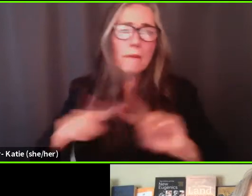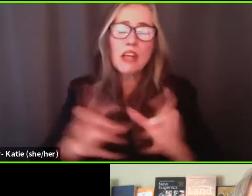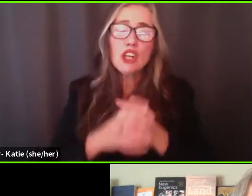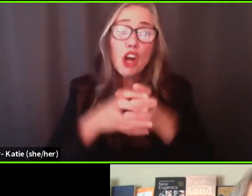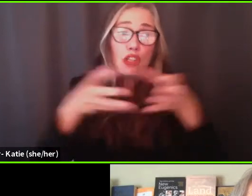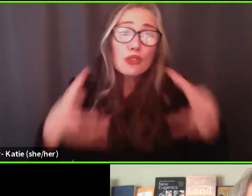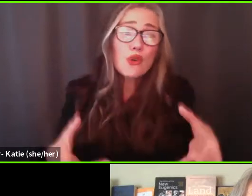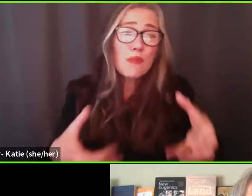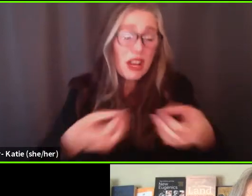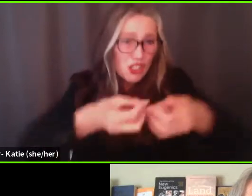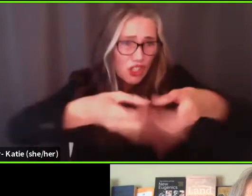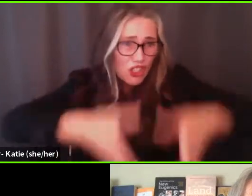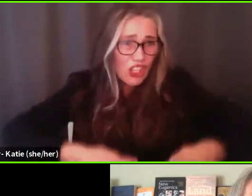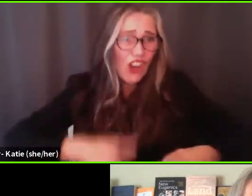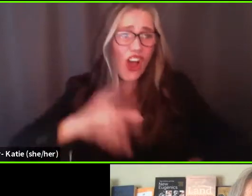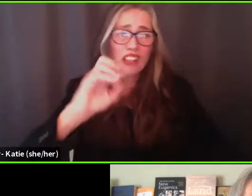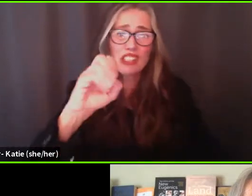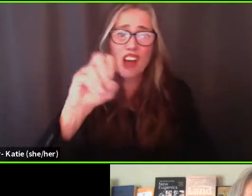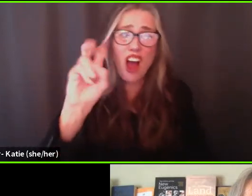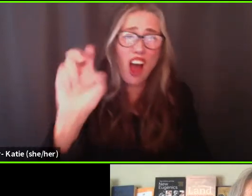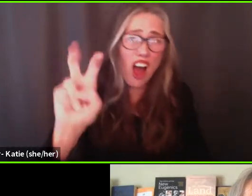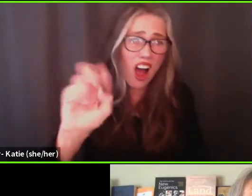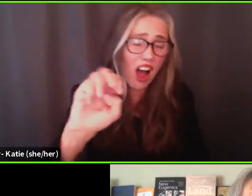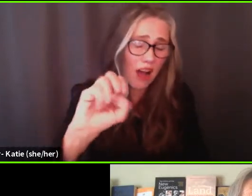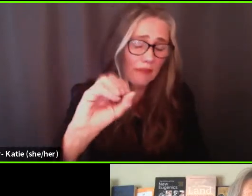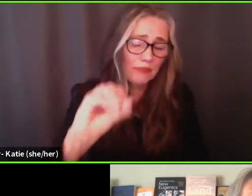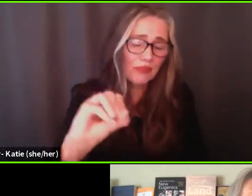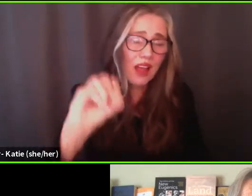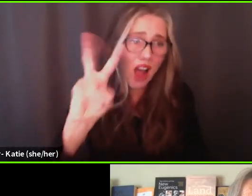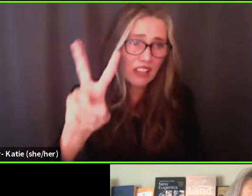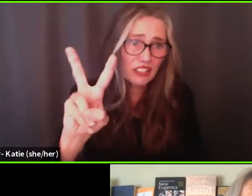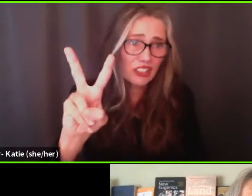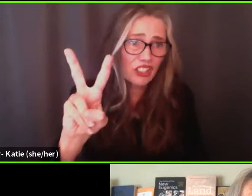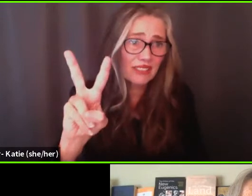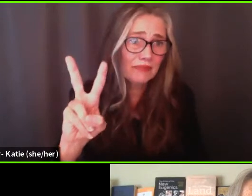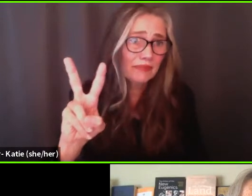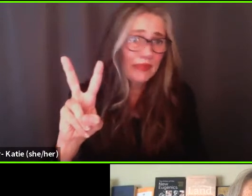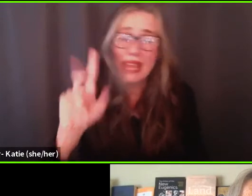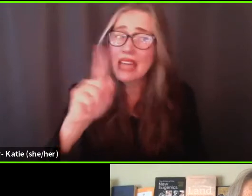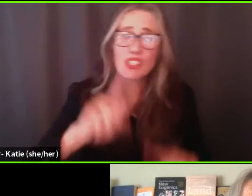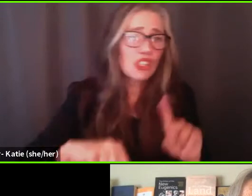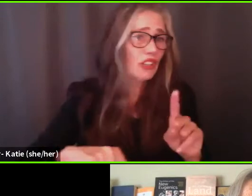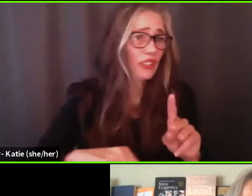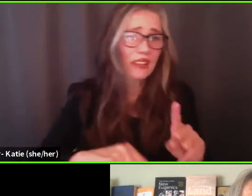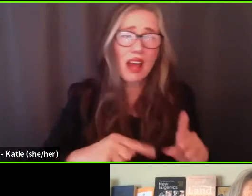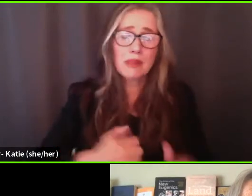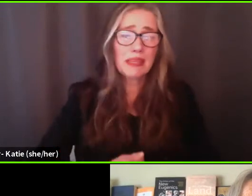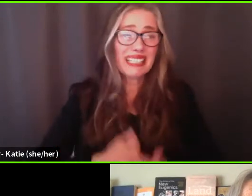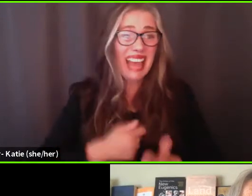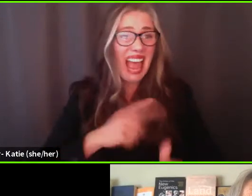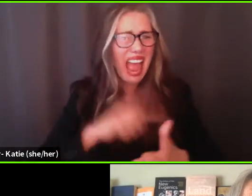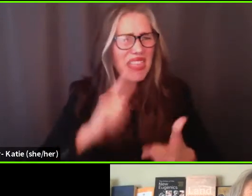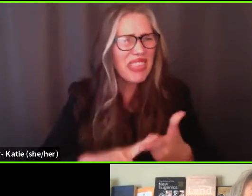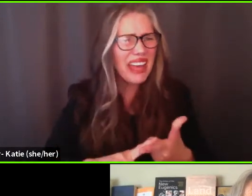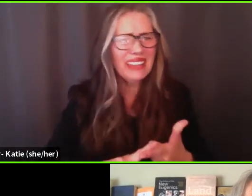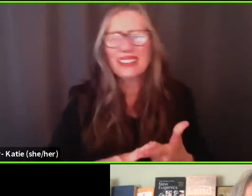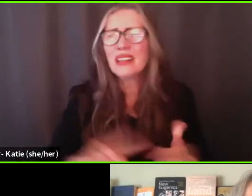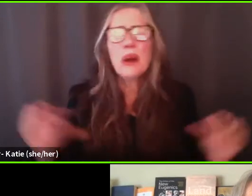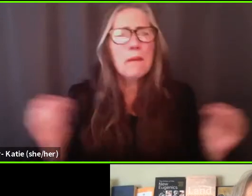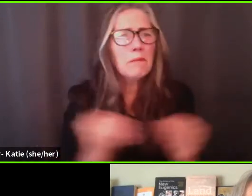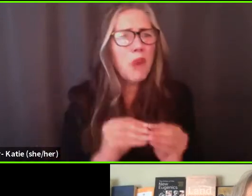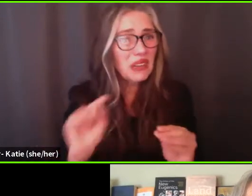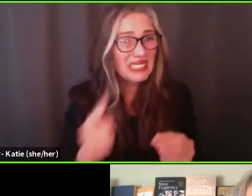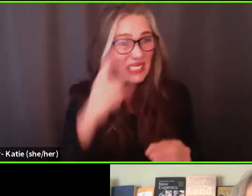insult her husband was forced to bring in a marriage certificate to prove he was really her